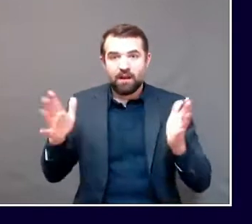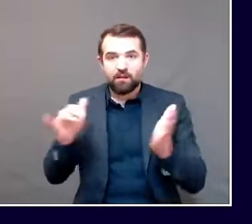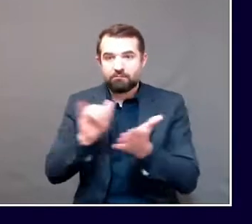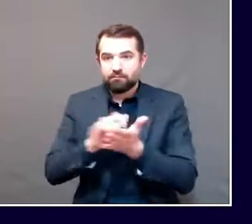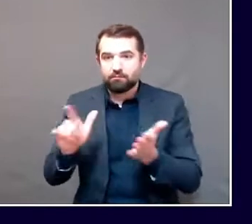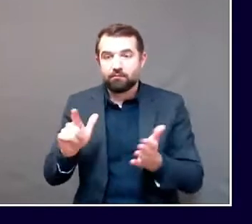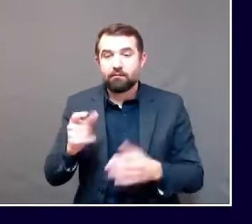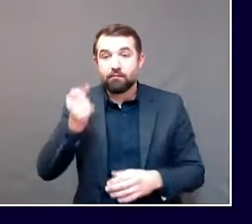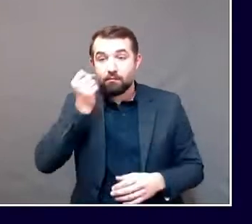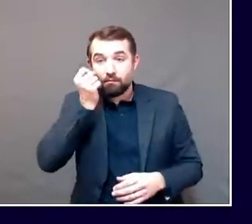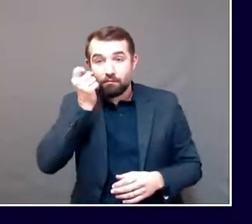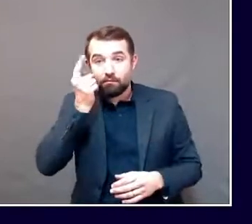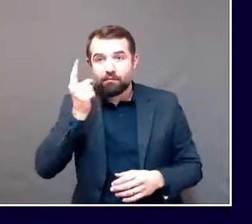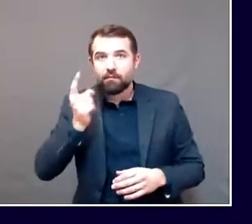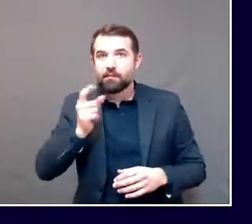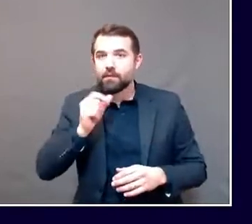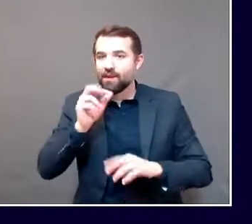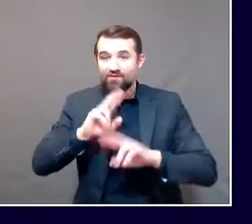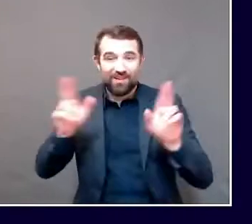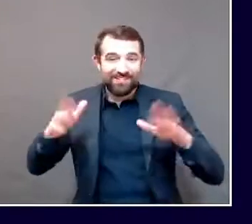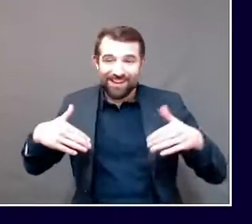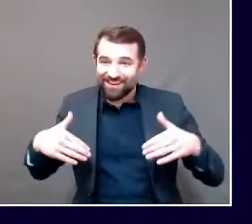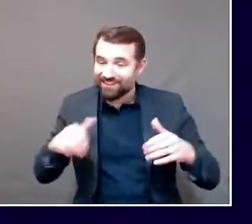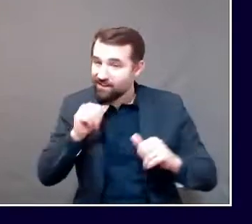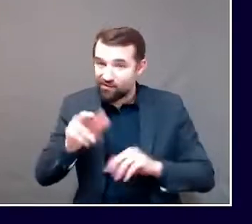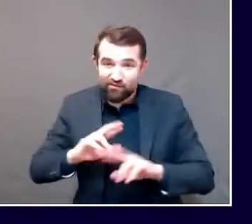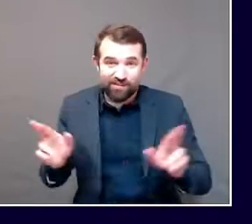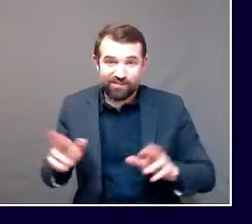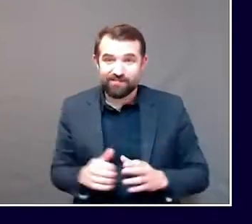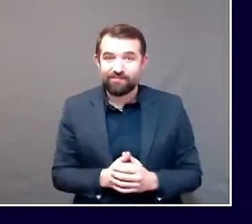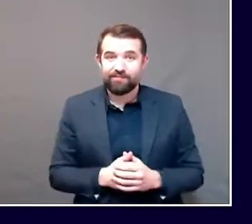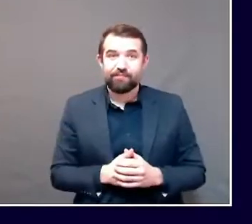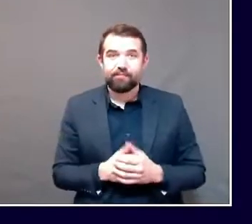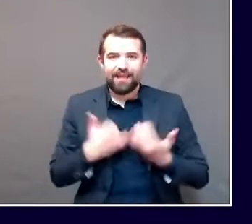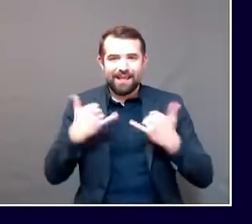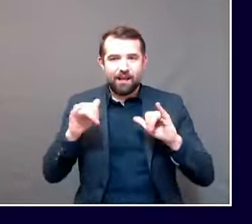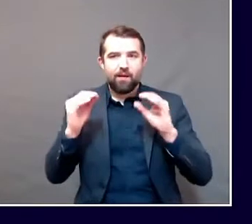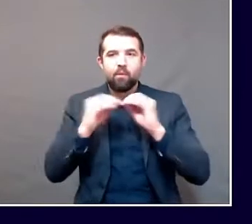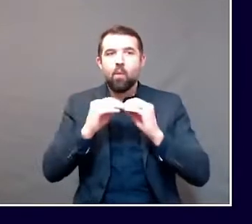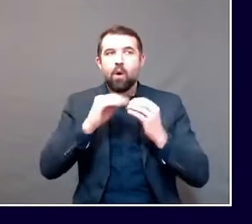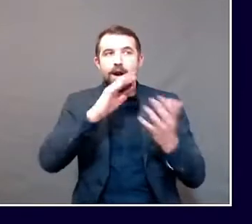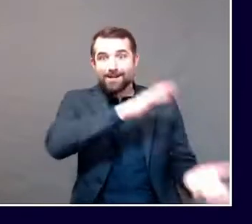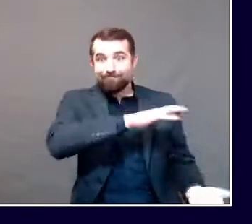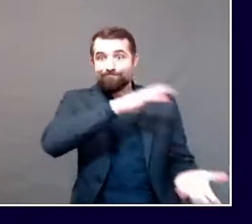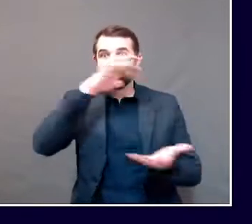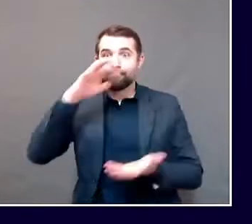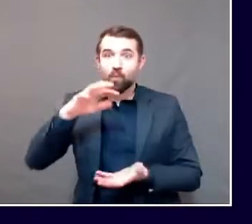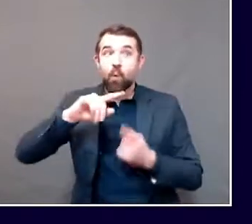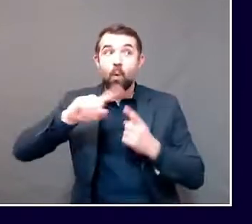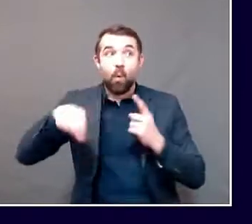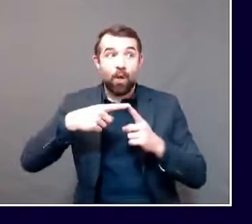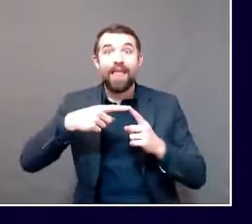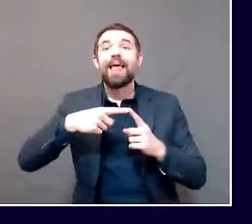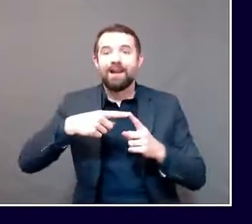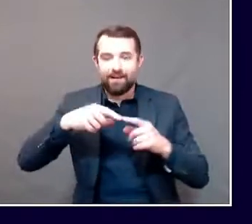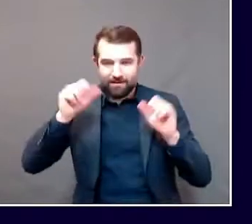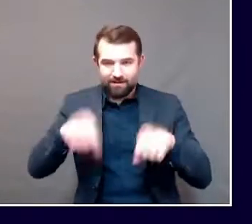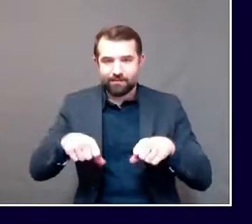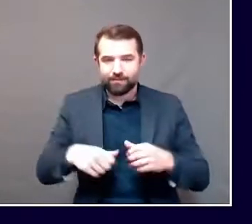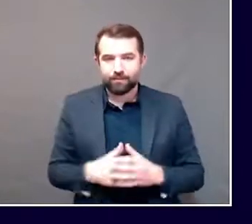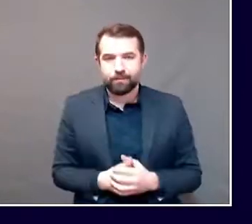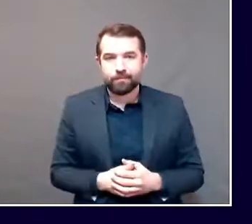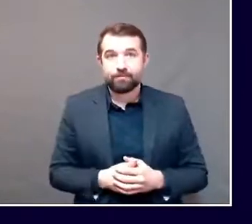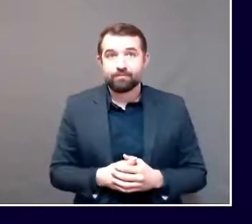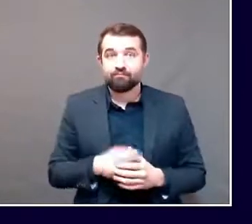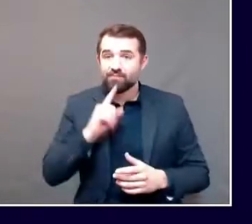like making a reservation at a restaurant or something of that nature. So while we are excited about this as a unified place